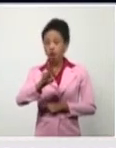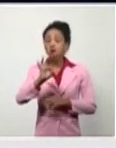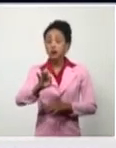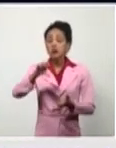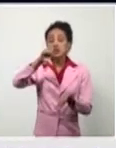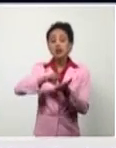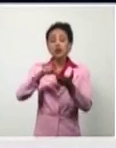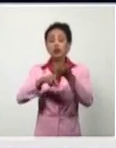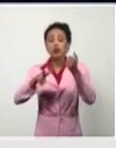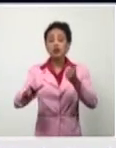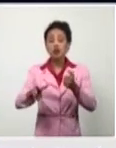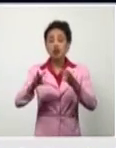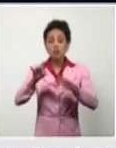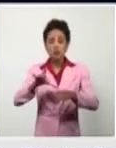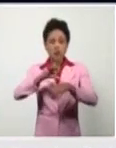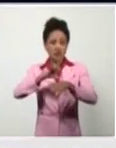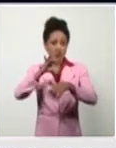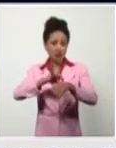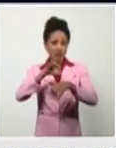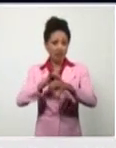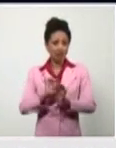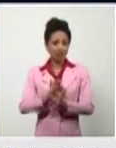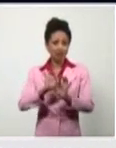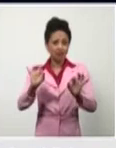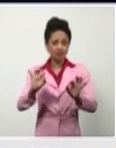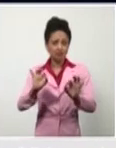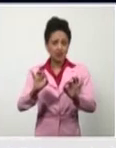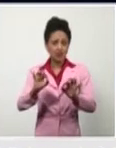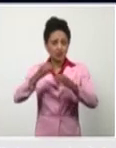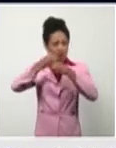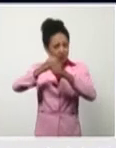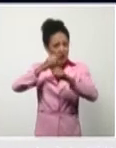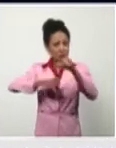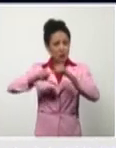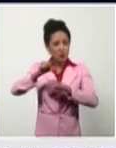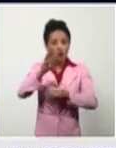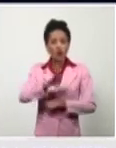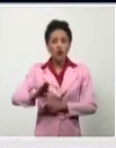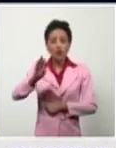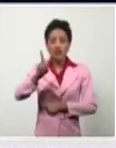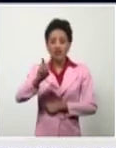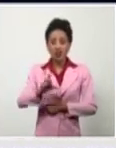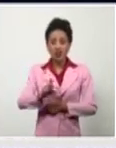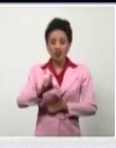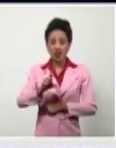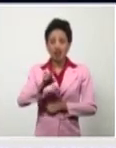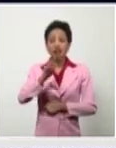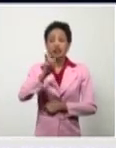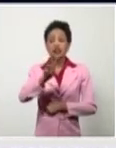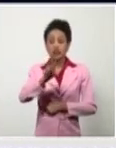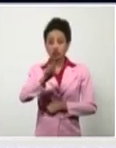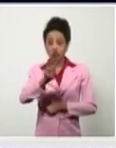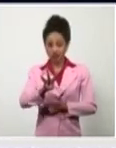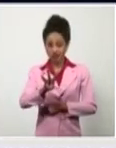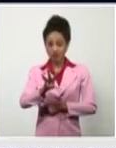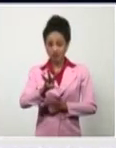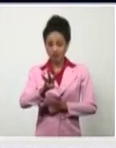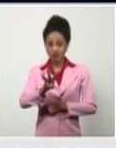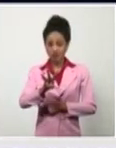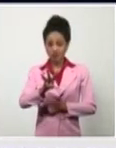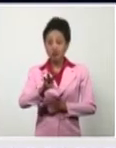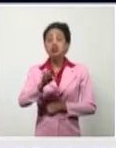Medicine, 892 samples in the provincial center of Villa Clara, 313, in Santiago de